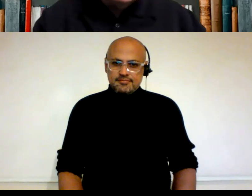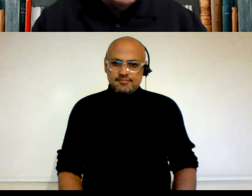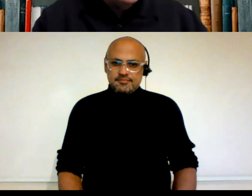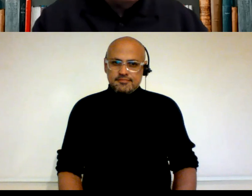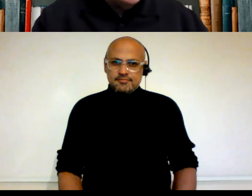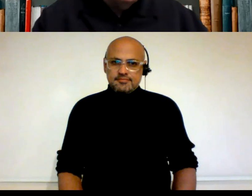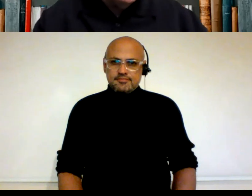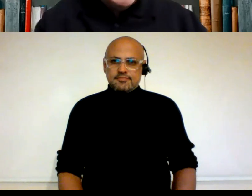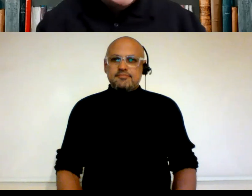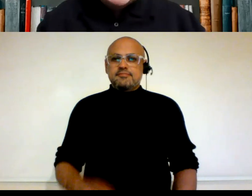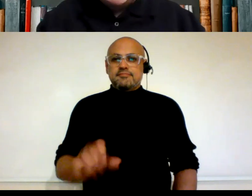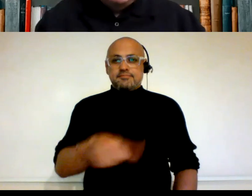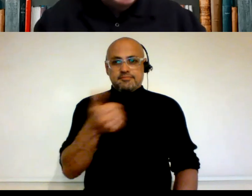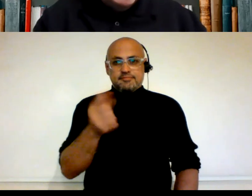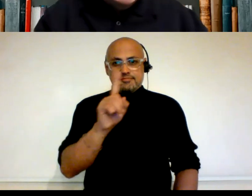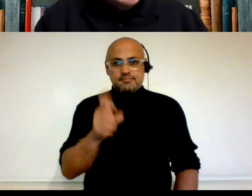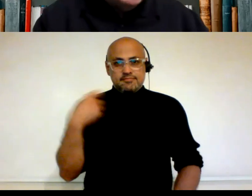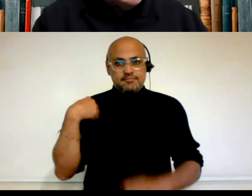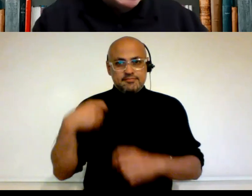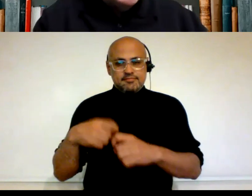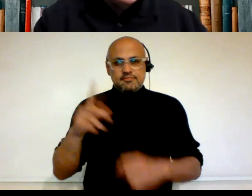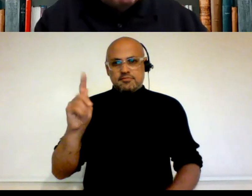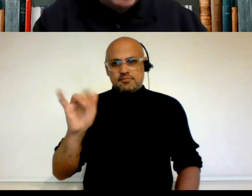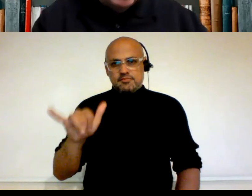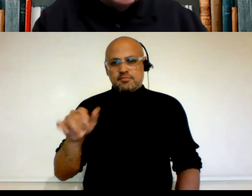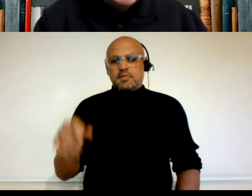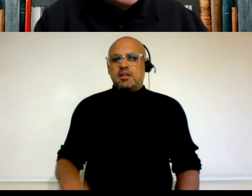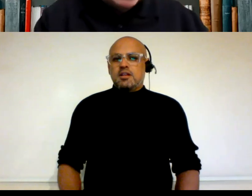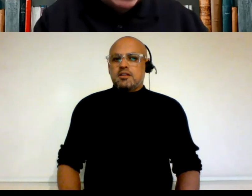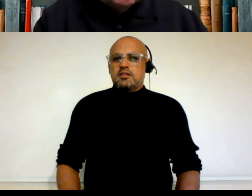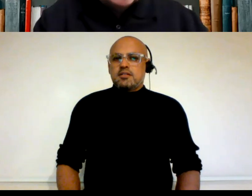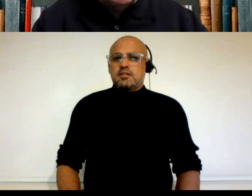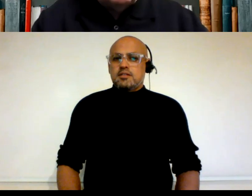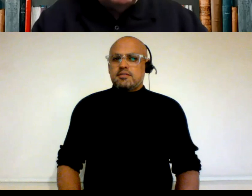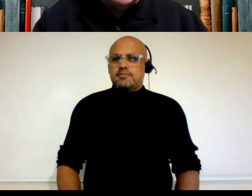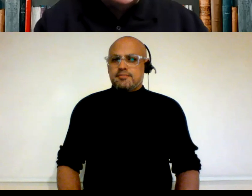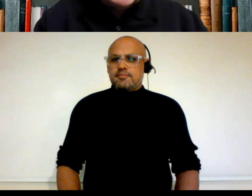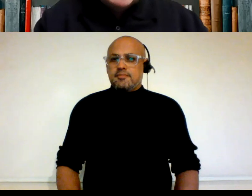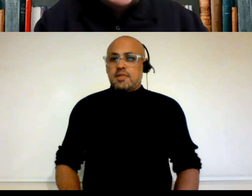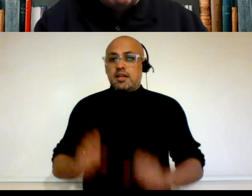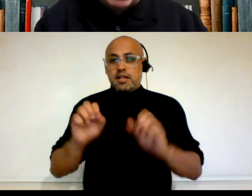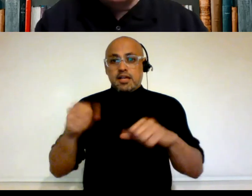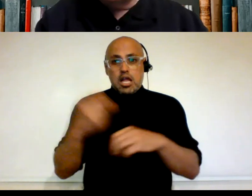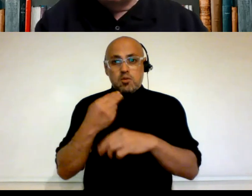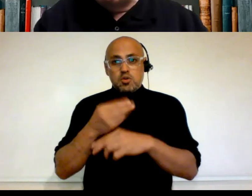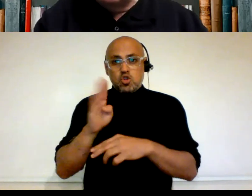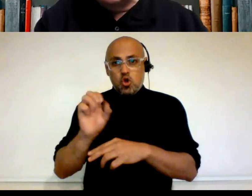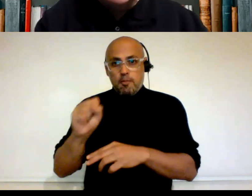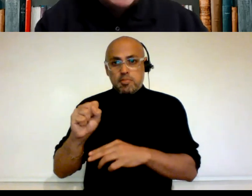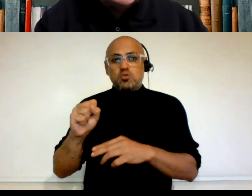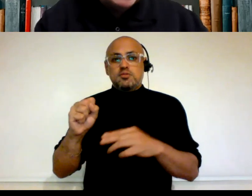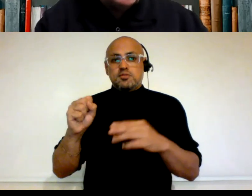Ok, tengo una pregunta de Kay. Y Kay dice, ¿se pueden utilizar los autobuses? Kate has a